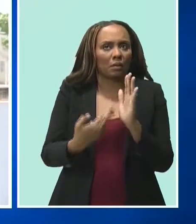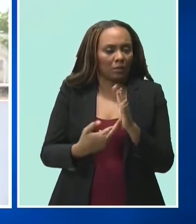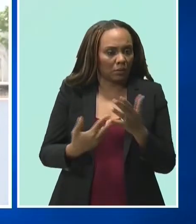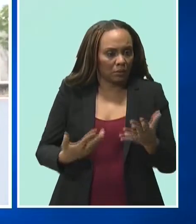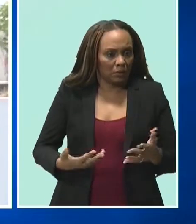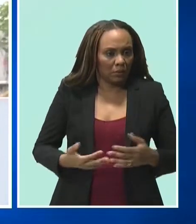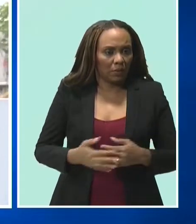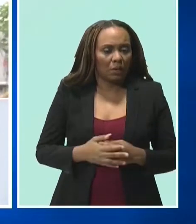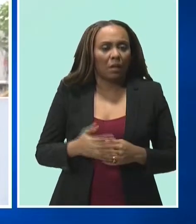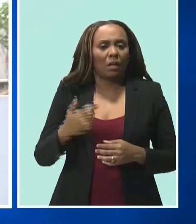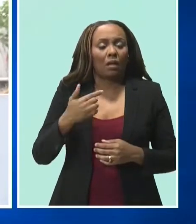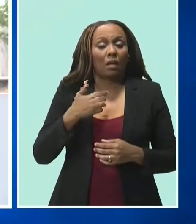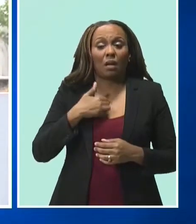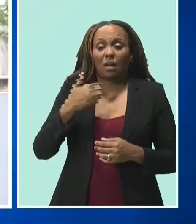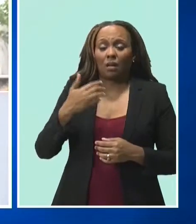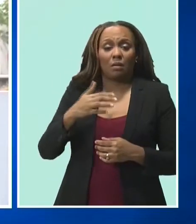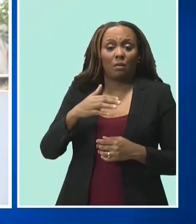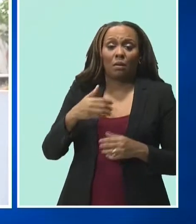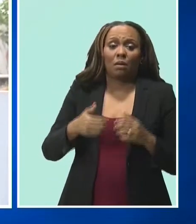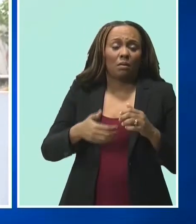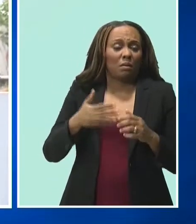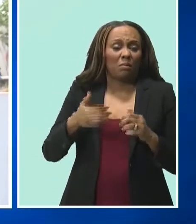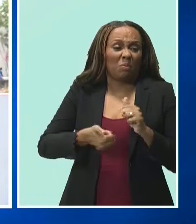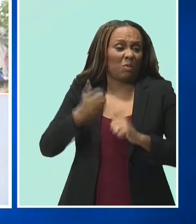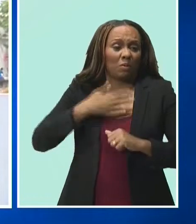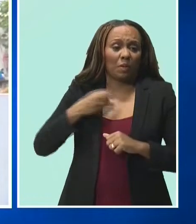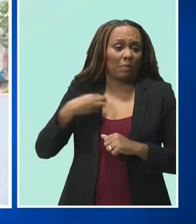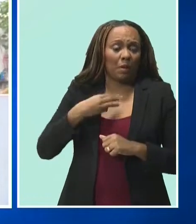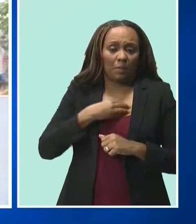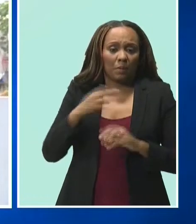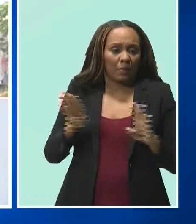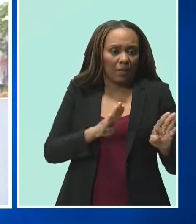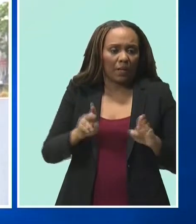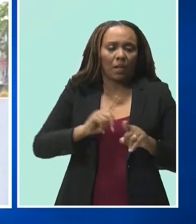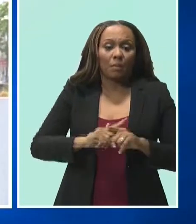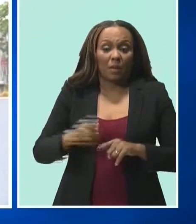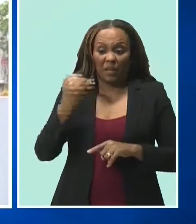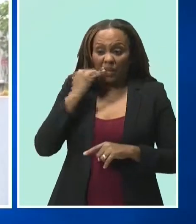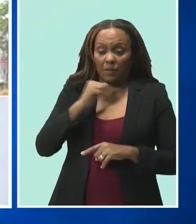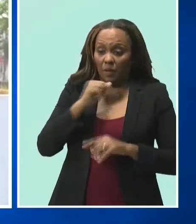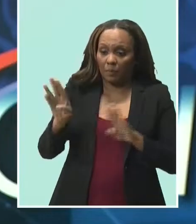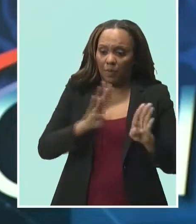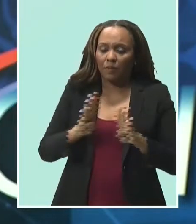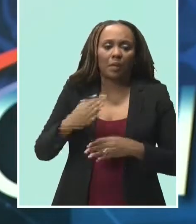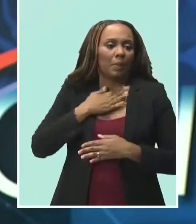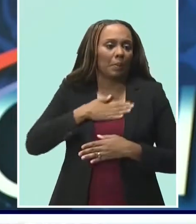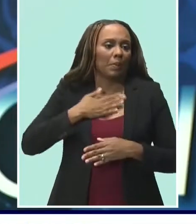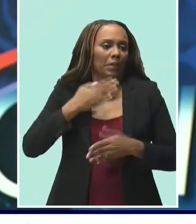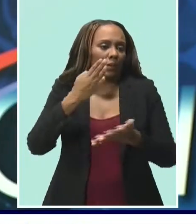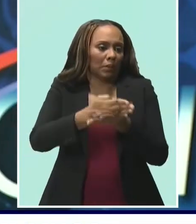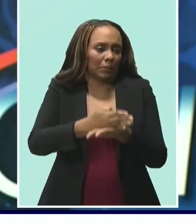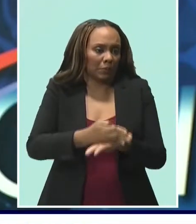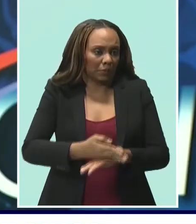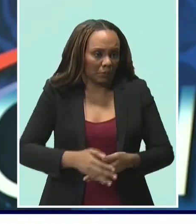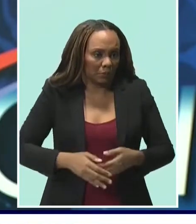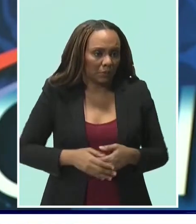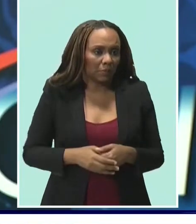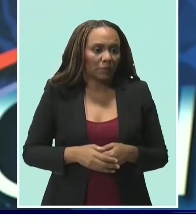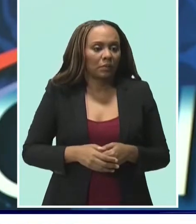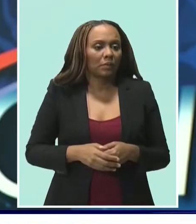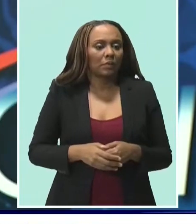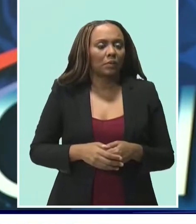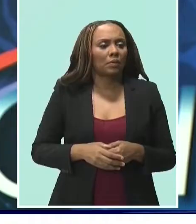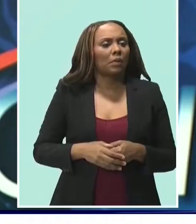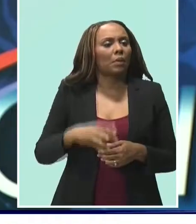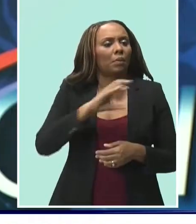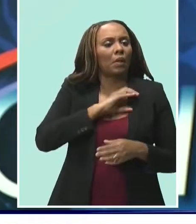are, but wherever that behavior is, I'm asking for persons to desist from so doing. Well, police are investigating a